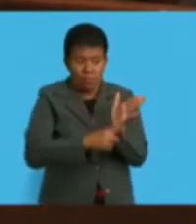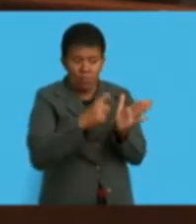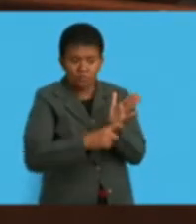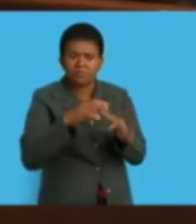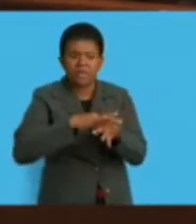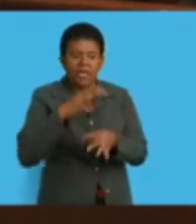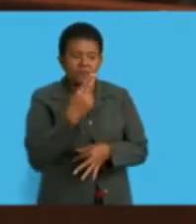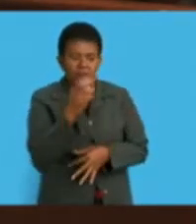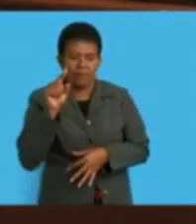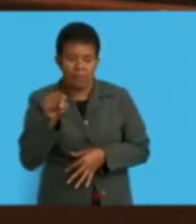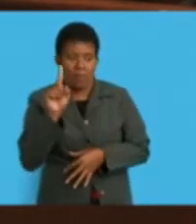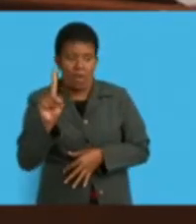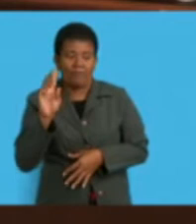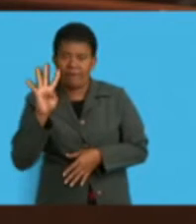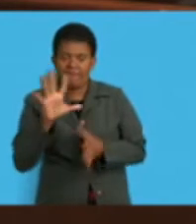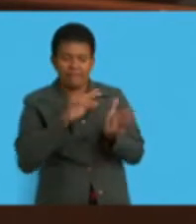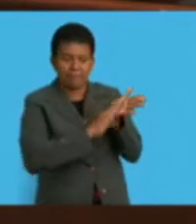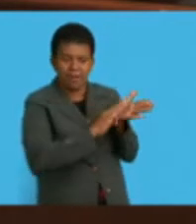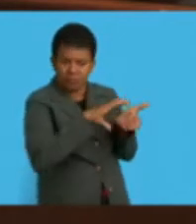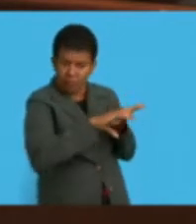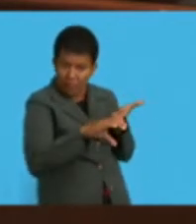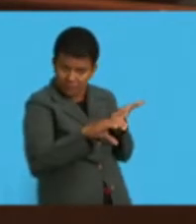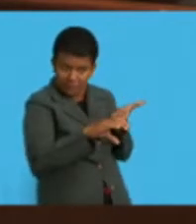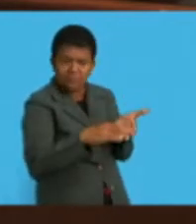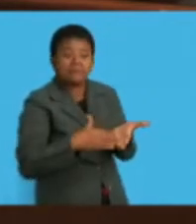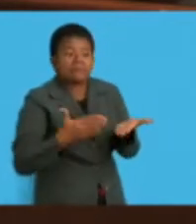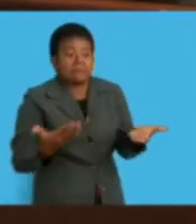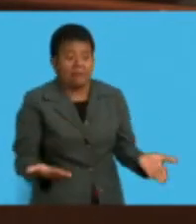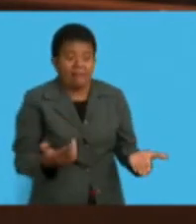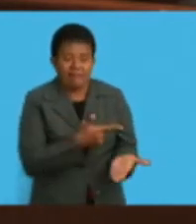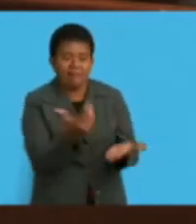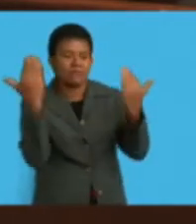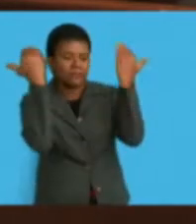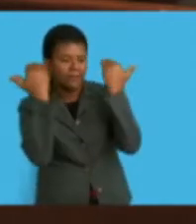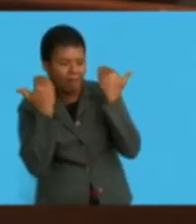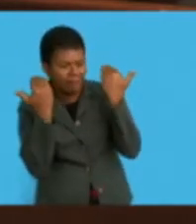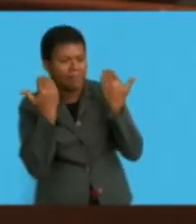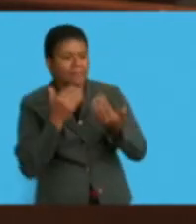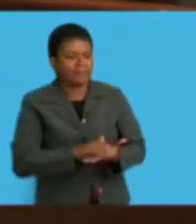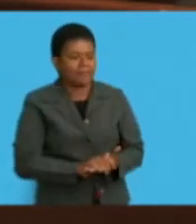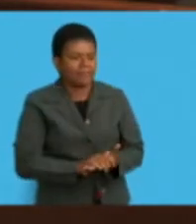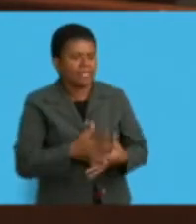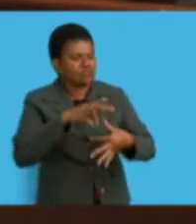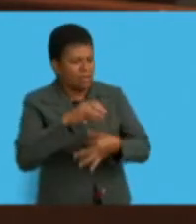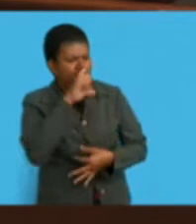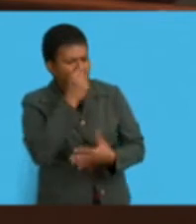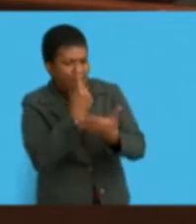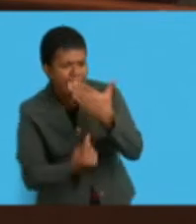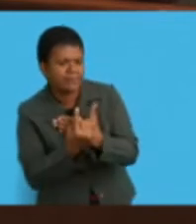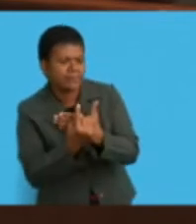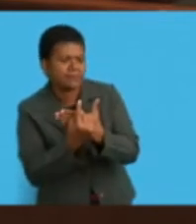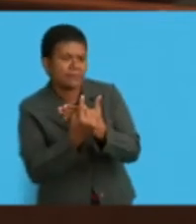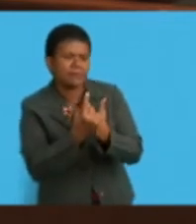$31.4 million, Madam Speaker. However, Madam Speaker, given that the elections can be held in either 2018-2019 fiscal